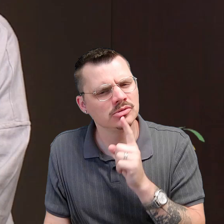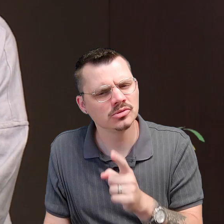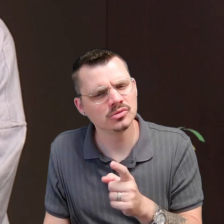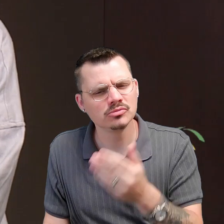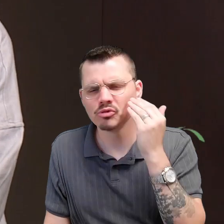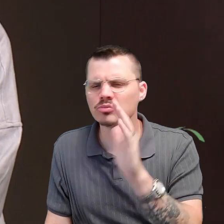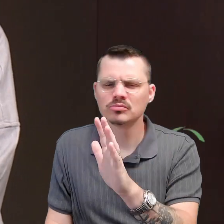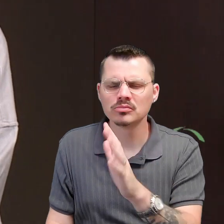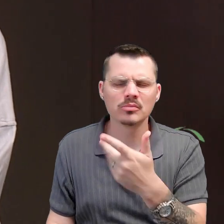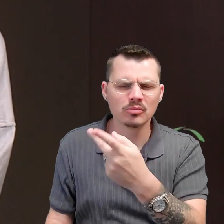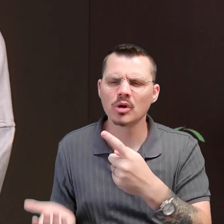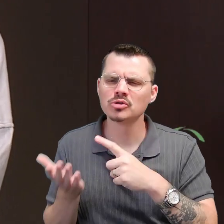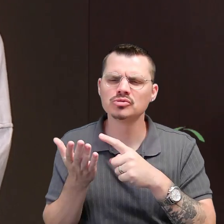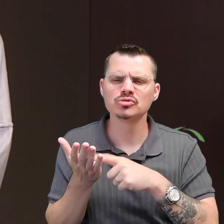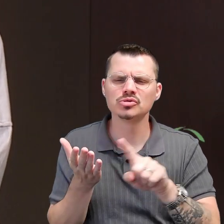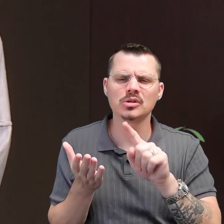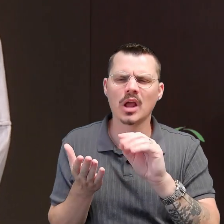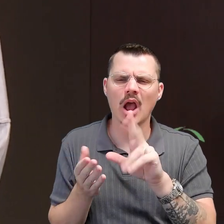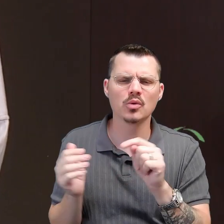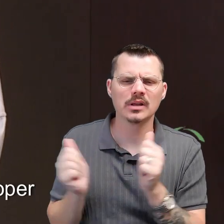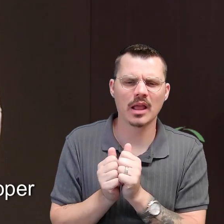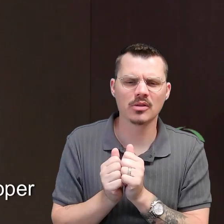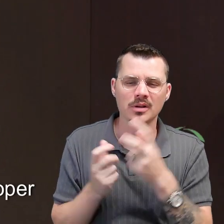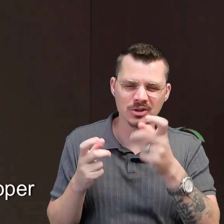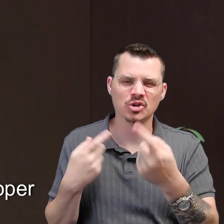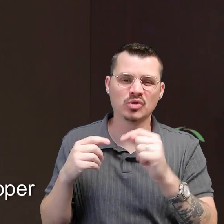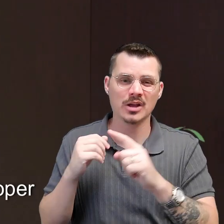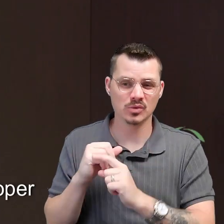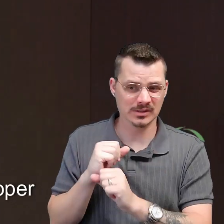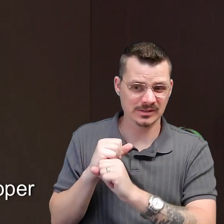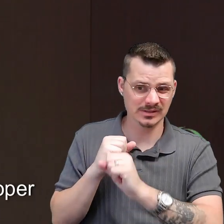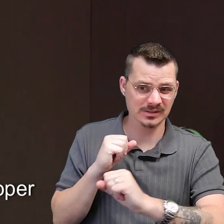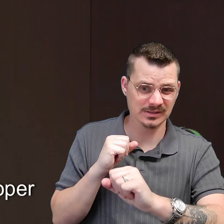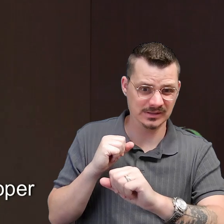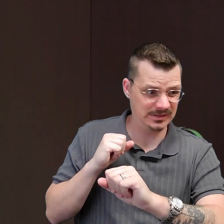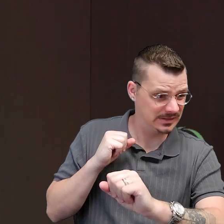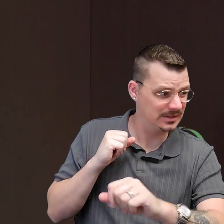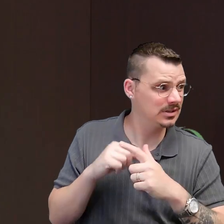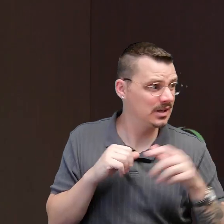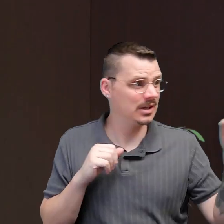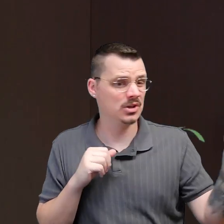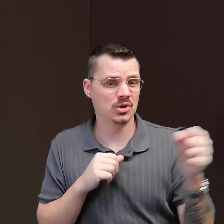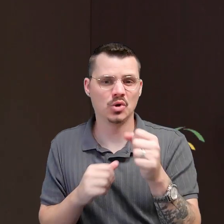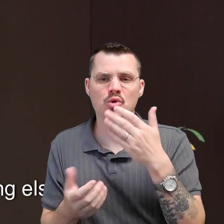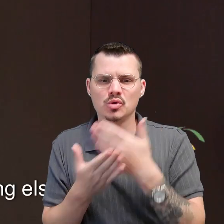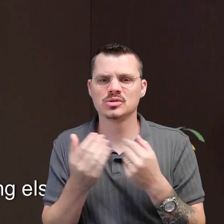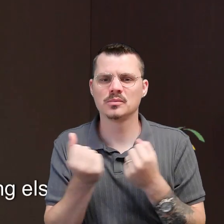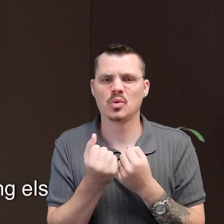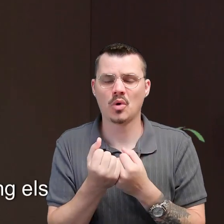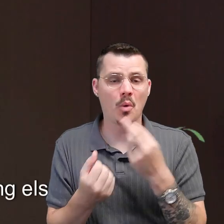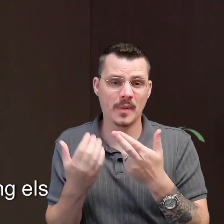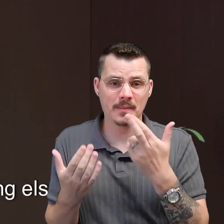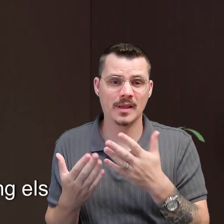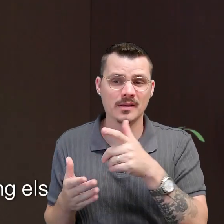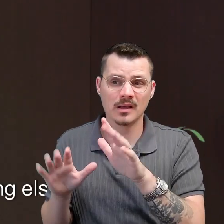that. Let's check this out together. Basically stalling until you can get proper support and maybe talk